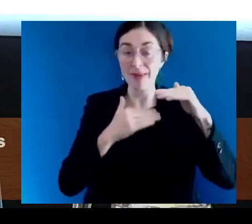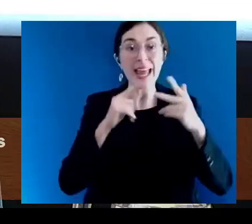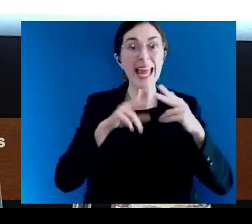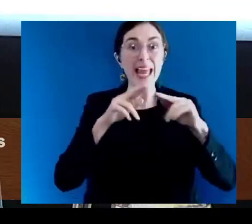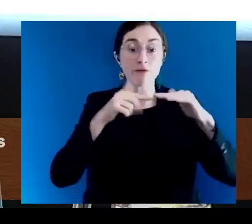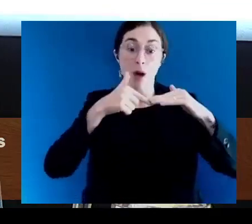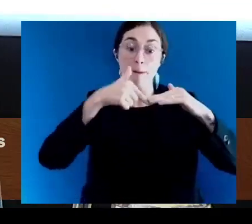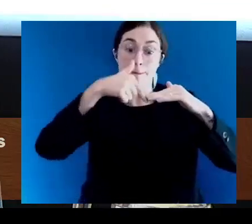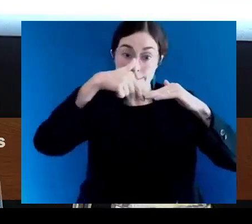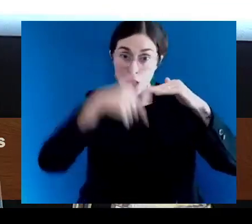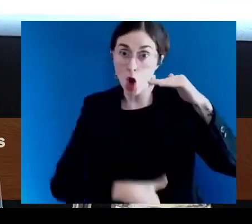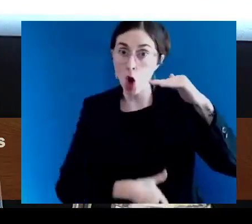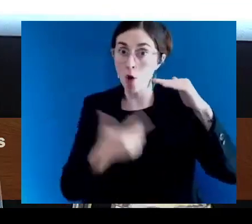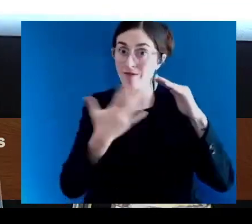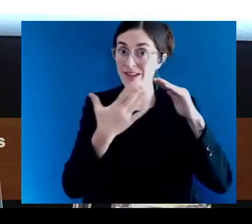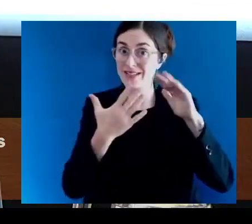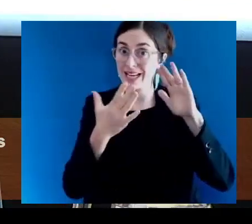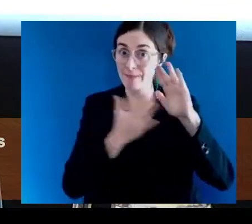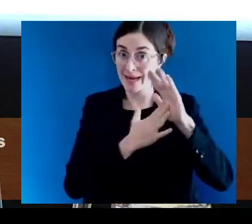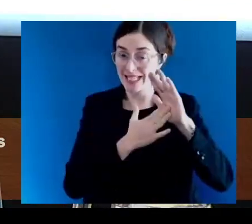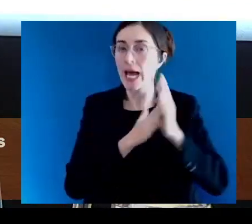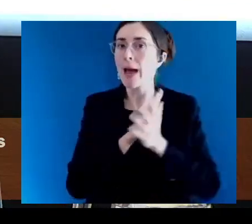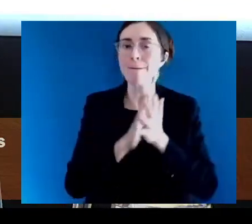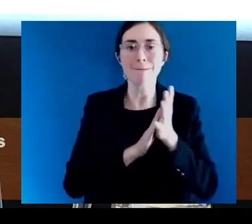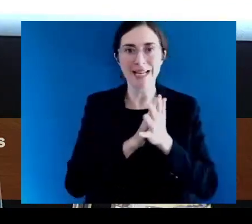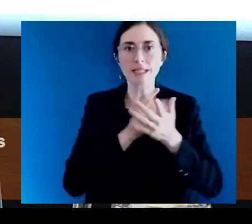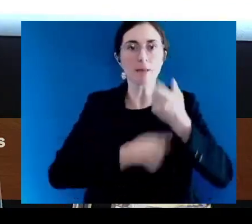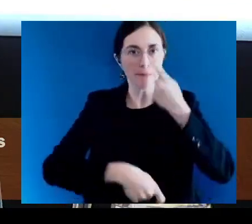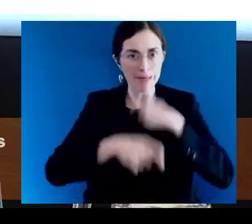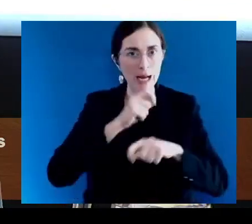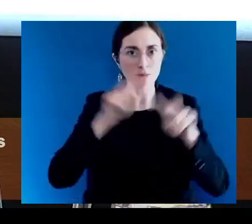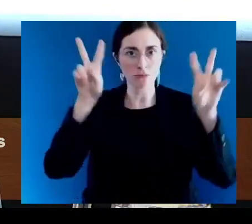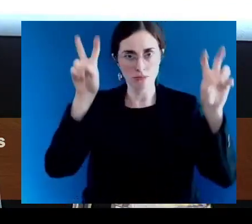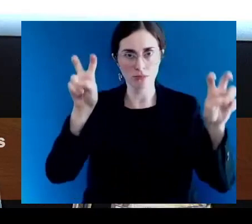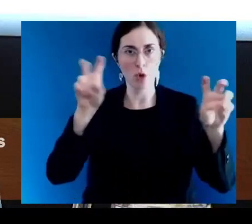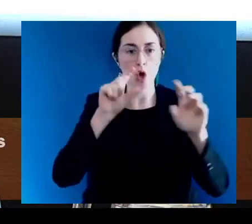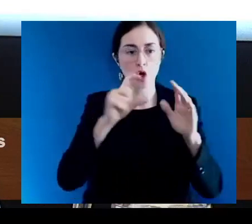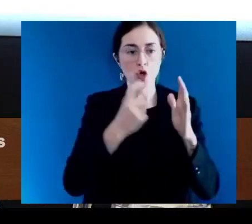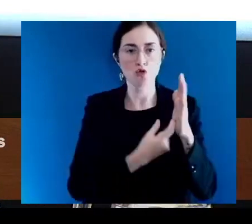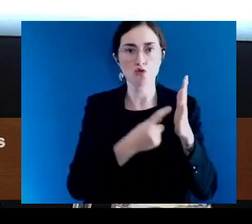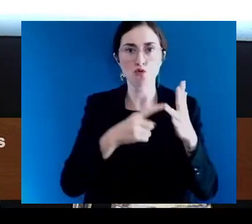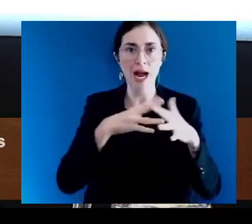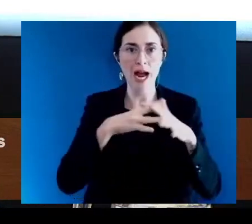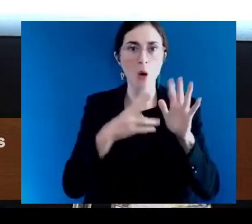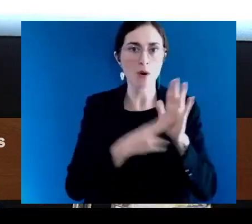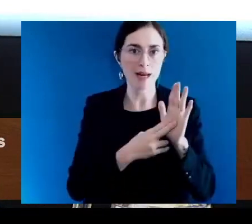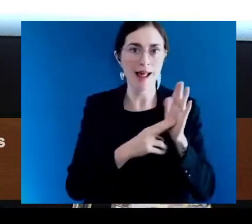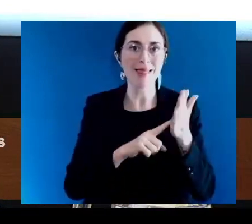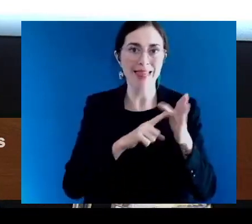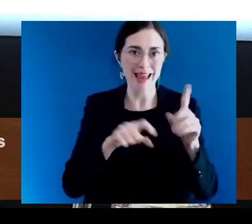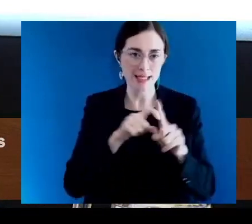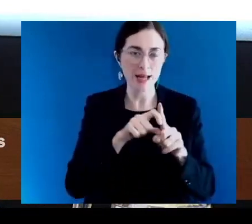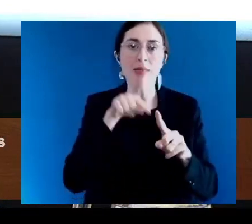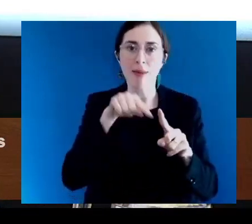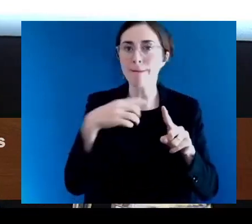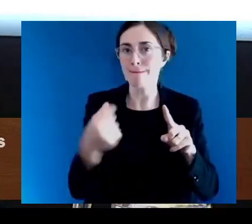15 metres, which then ceases to be private land, it becomes so-called Crown land, that's when royalty is payable.